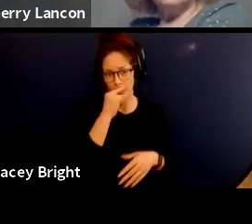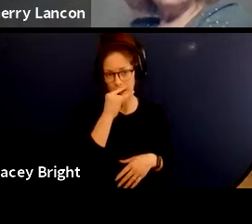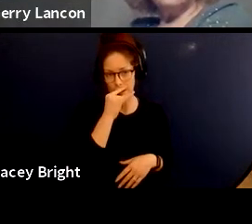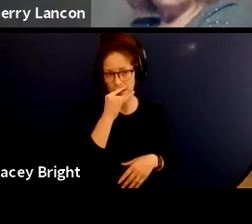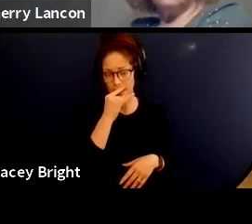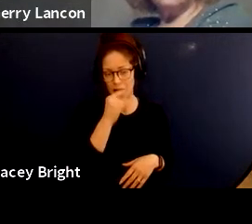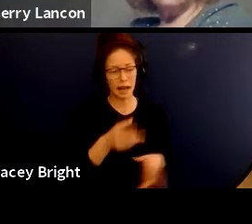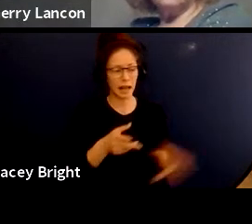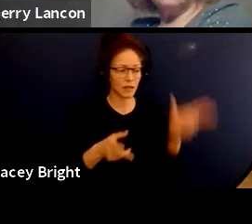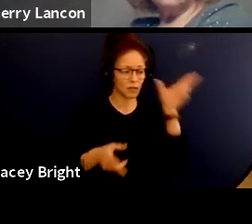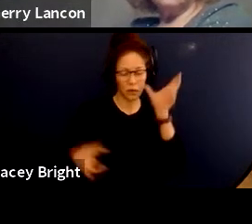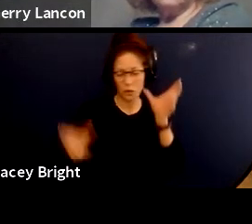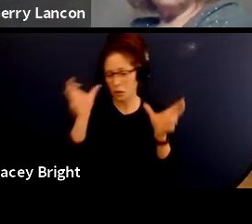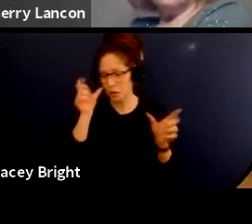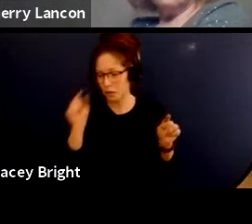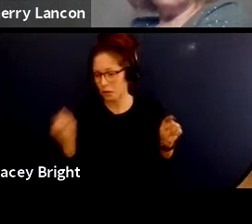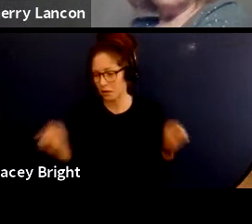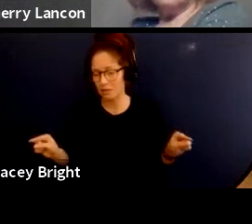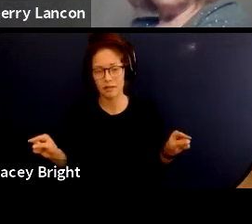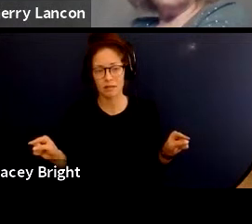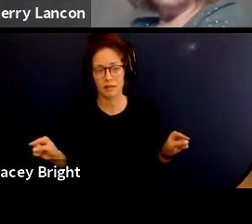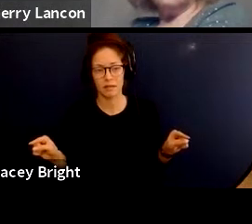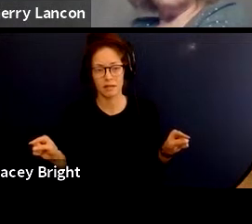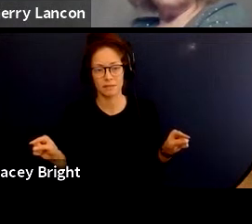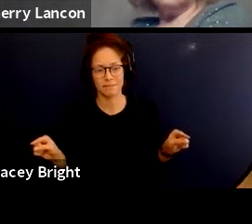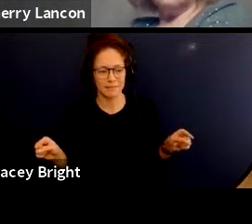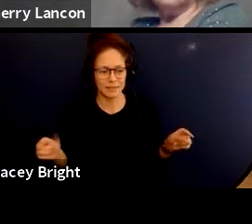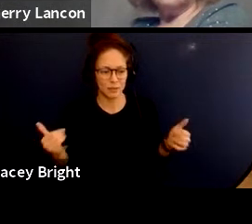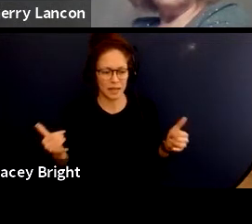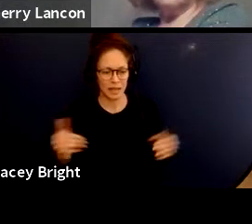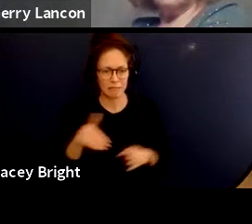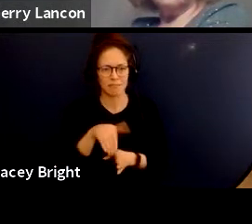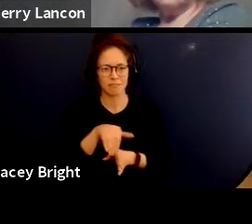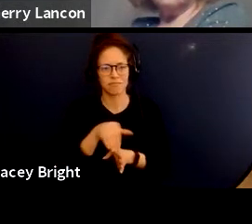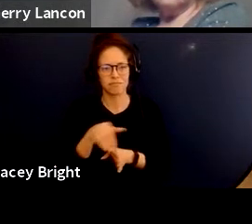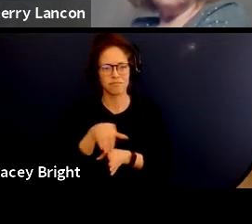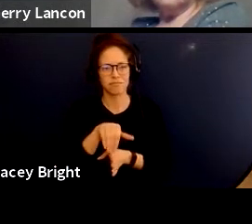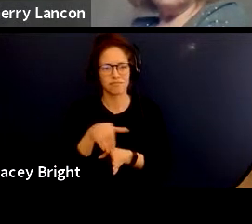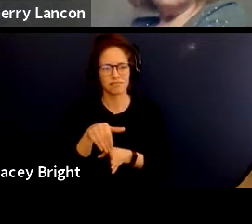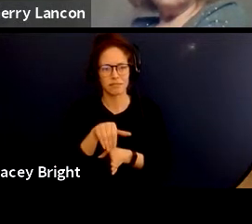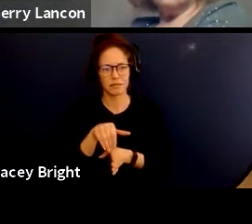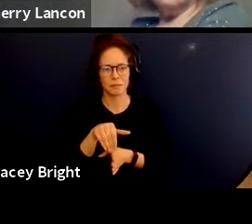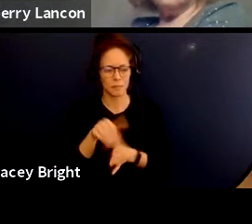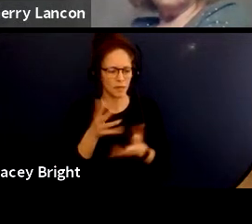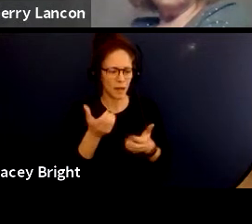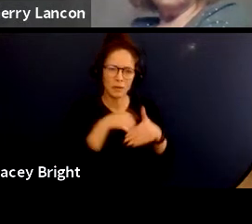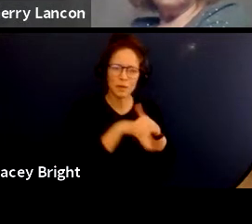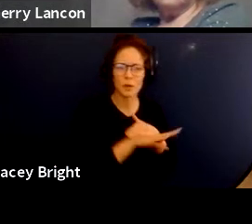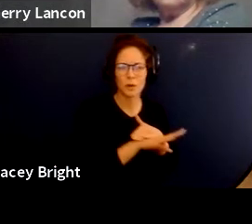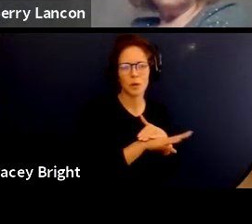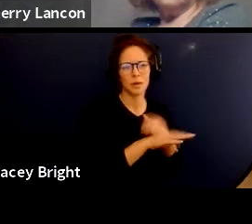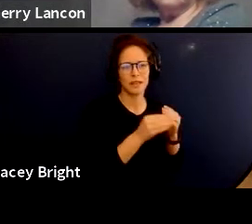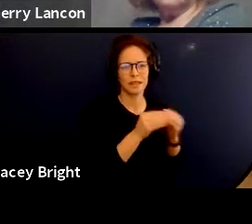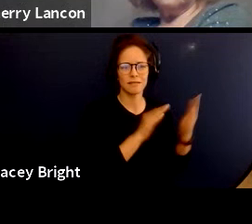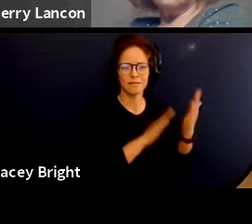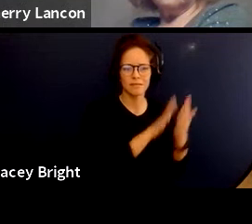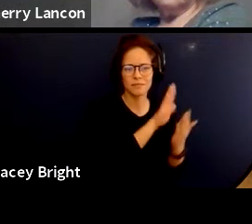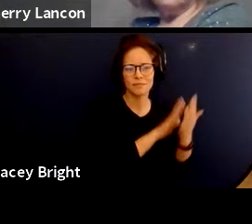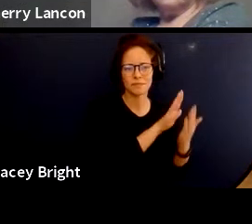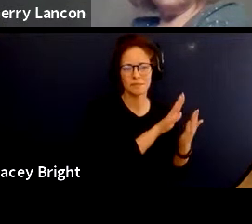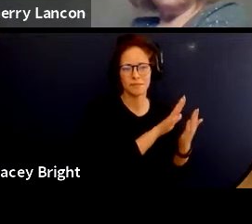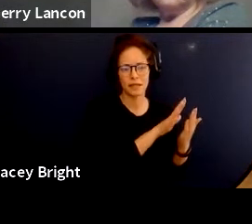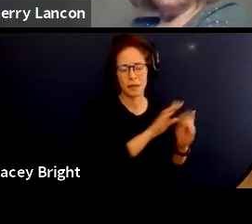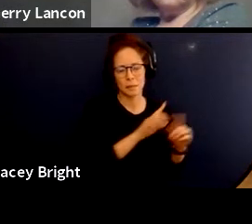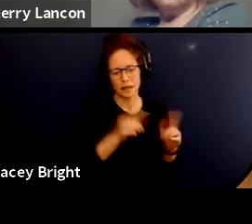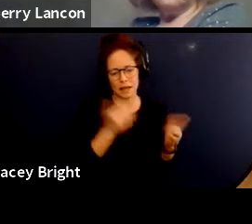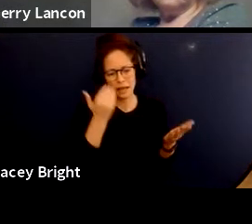heard both sides and I'm kind of torn because I want to be in person. I know the kids want to be in person, but I don't know that